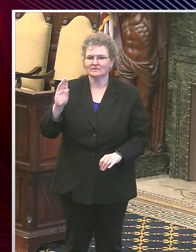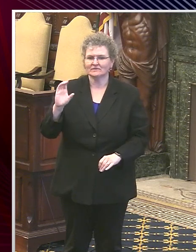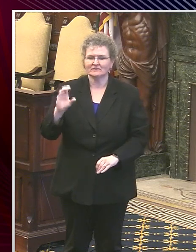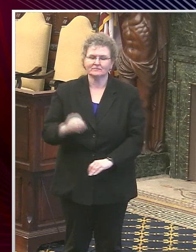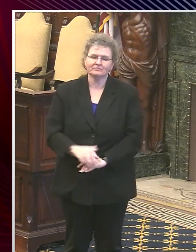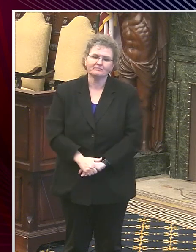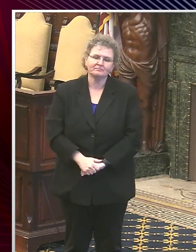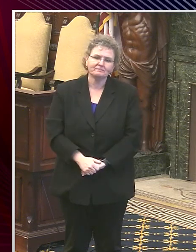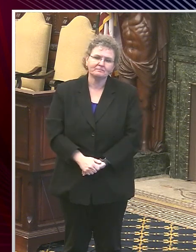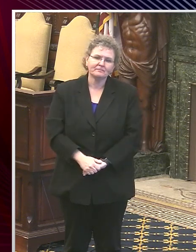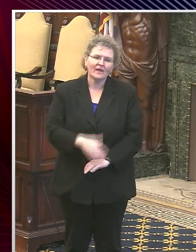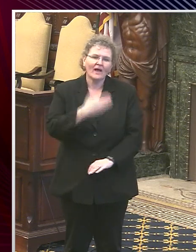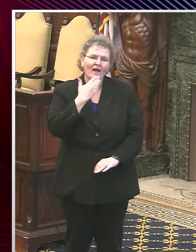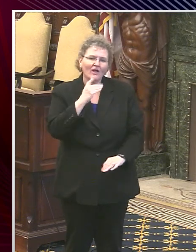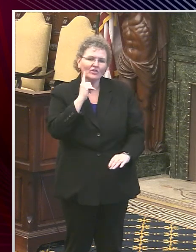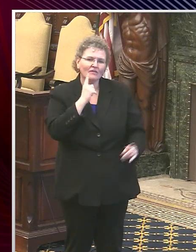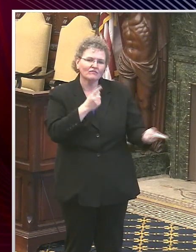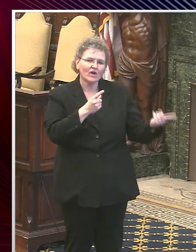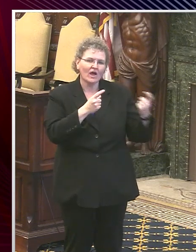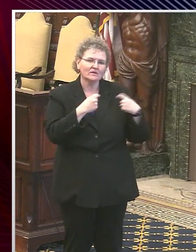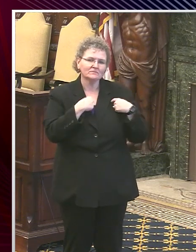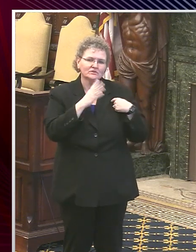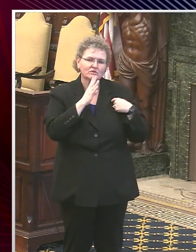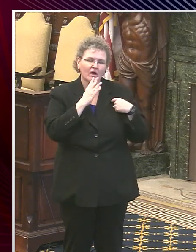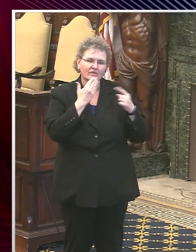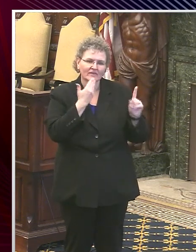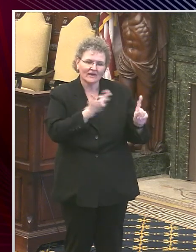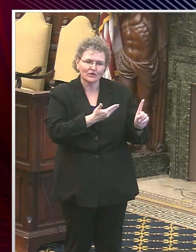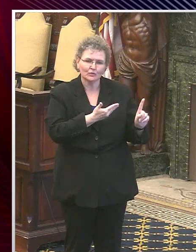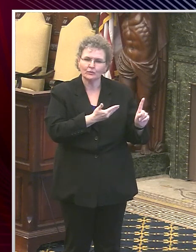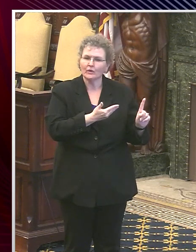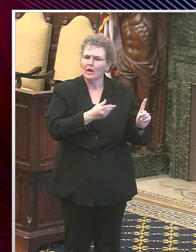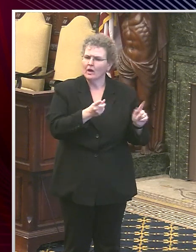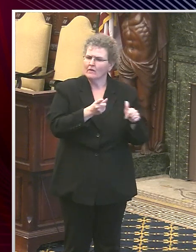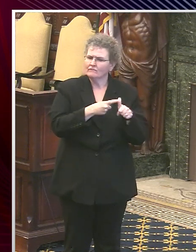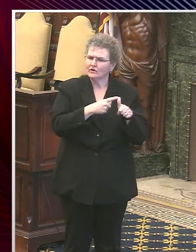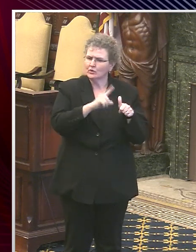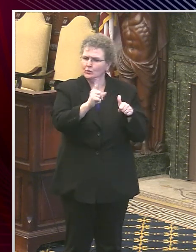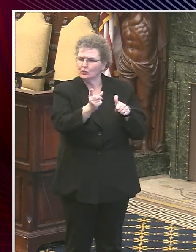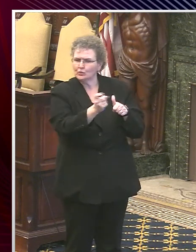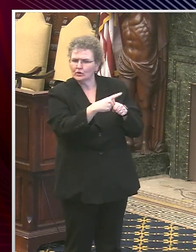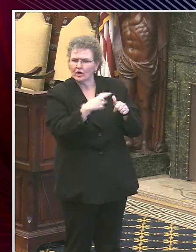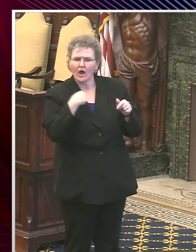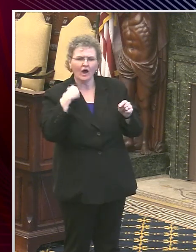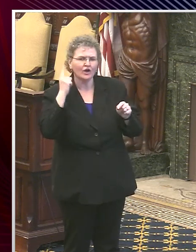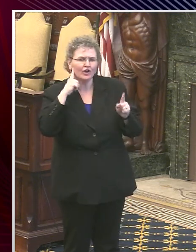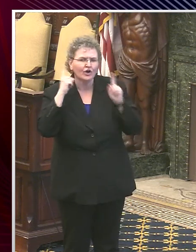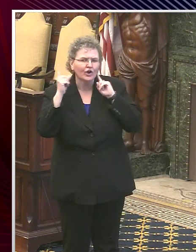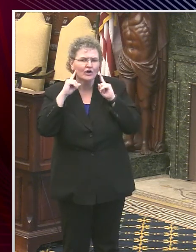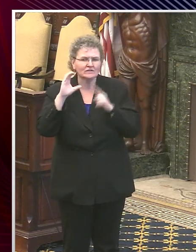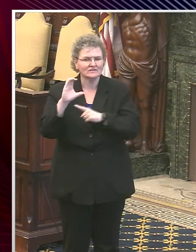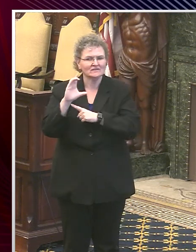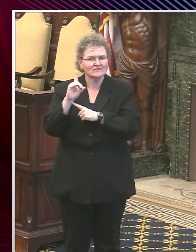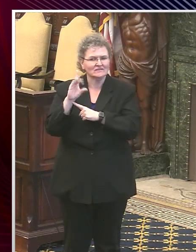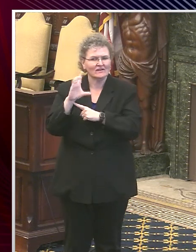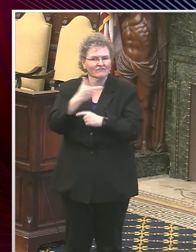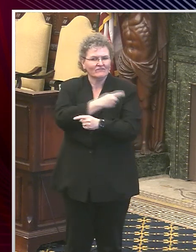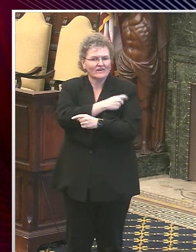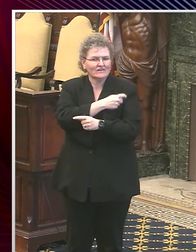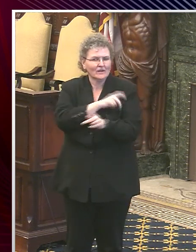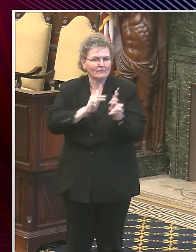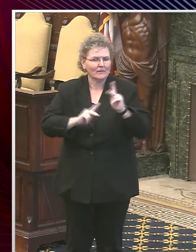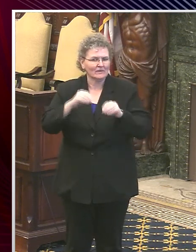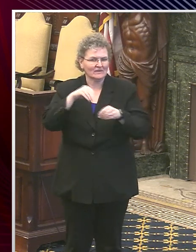Hi, thank you for taking my question. I have two. The first one is, we heard something about the CDC vaccinating people in the city